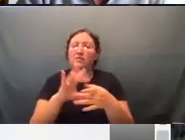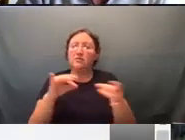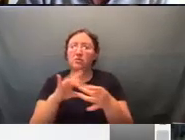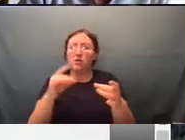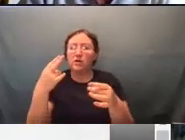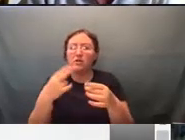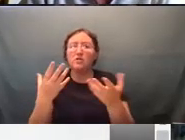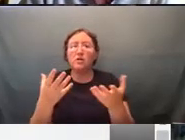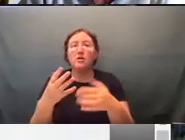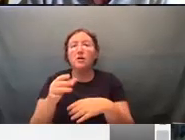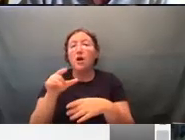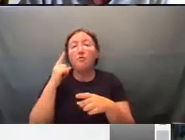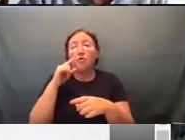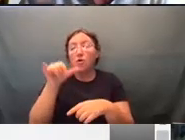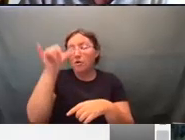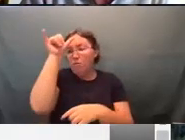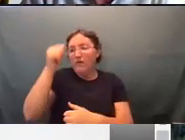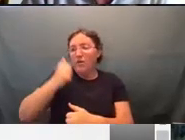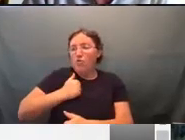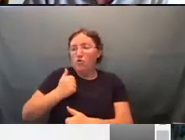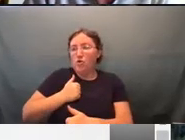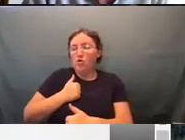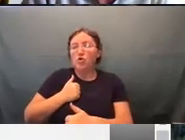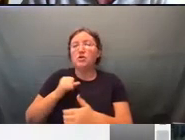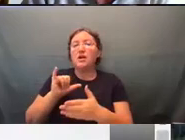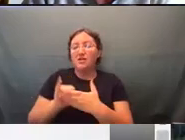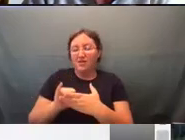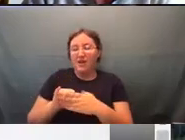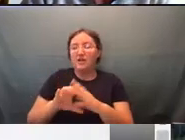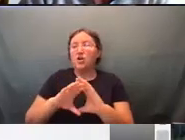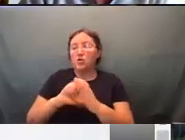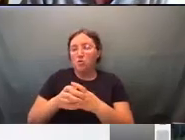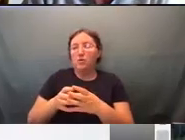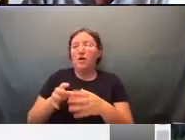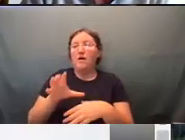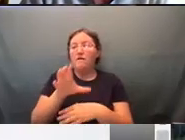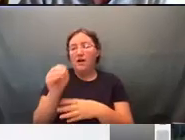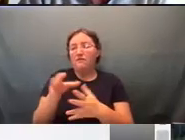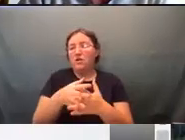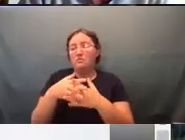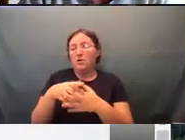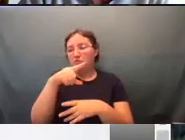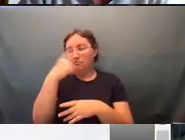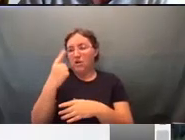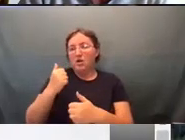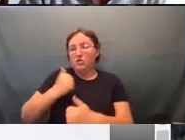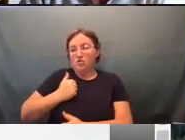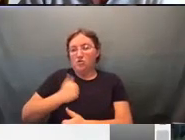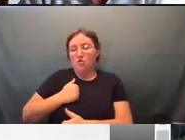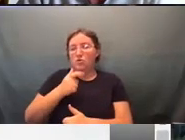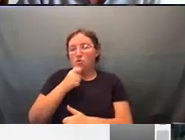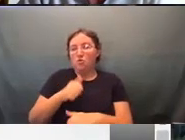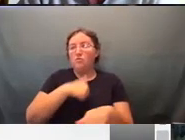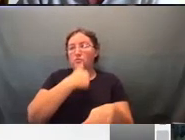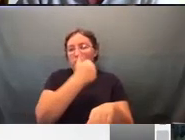is that of the Buffalo Soldiers, which was a regiment of African-American soldiers that were stationed out in